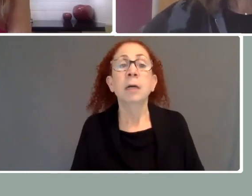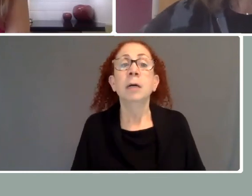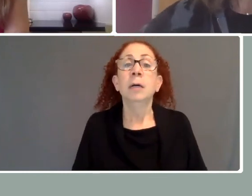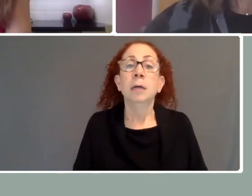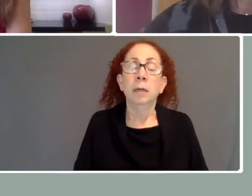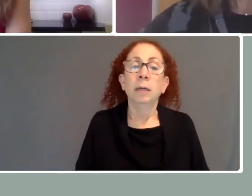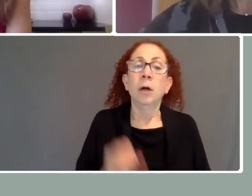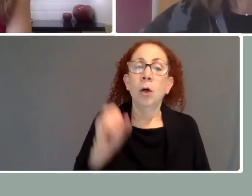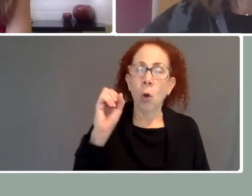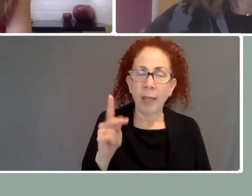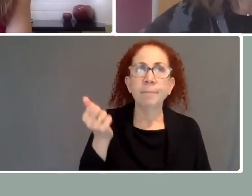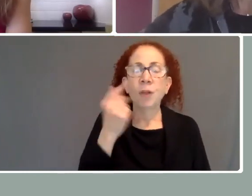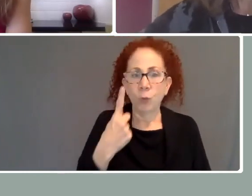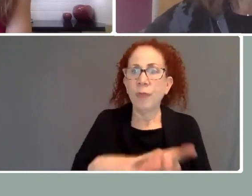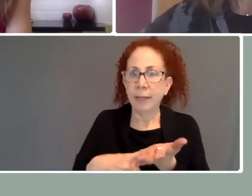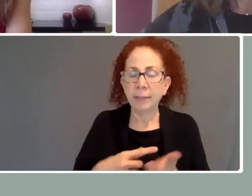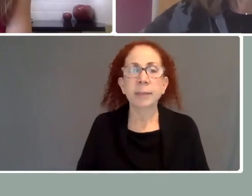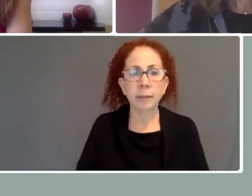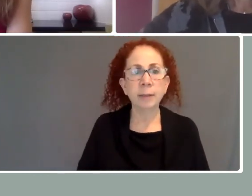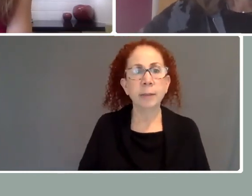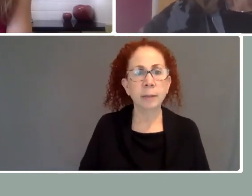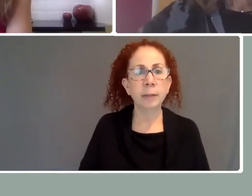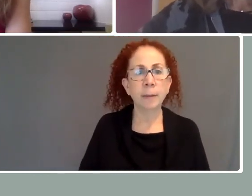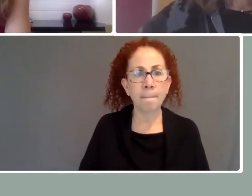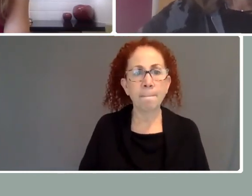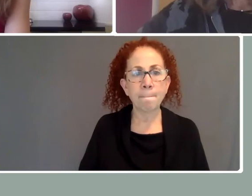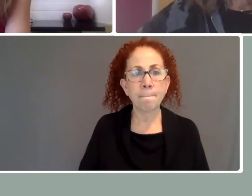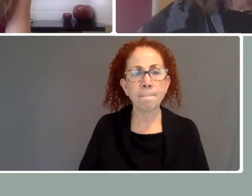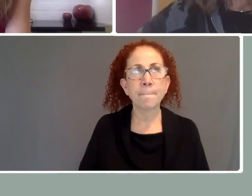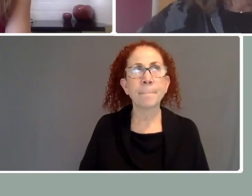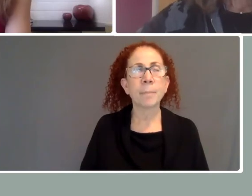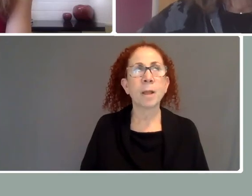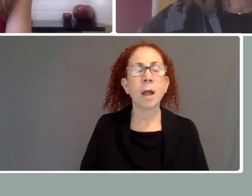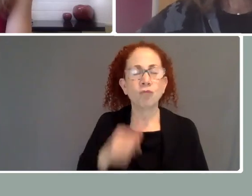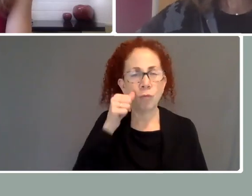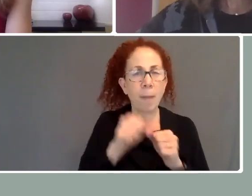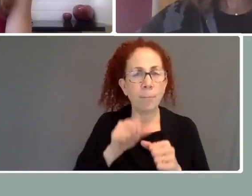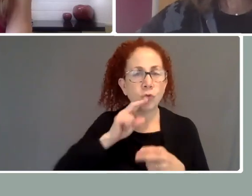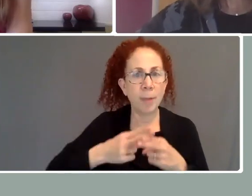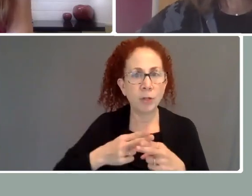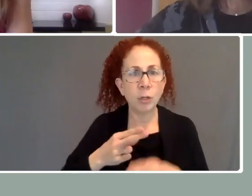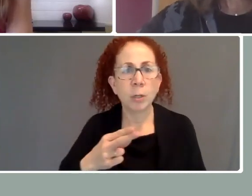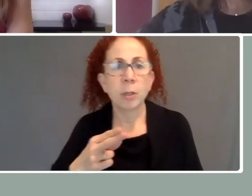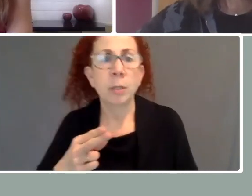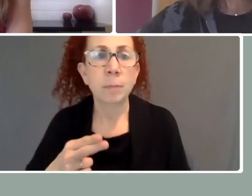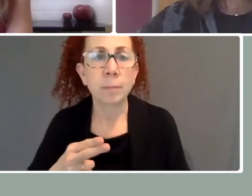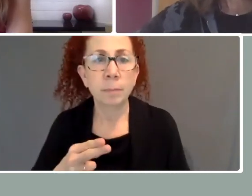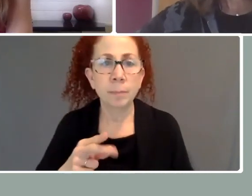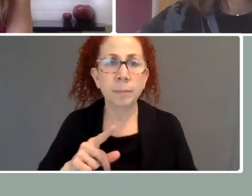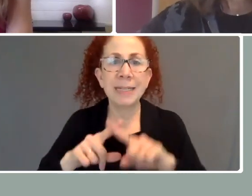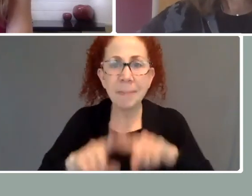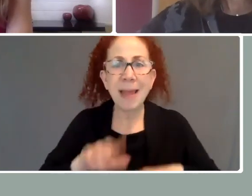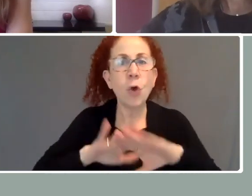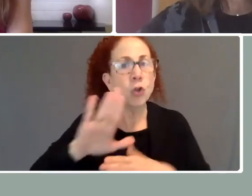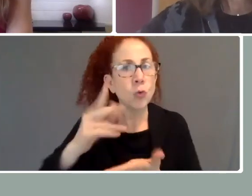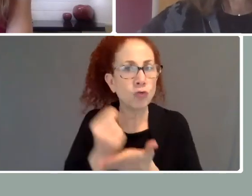Yeah. Okay. So a couple things, I think the things I don't want to forget to mention would be, depending on the type of treatment you're